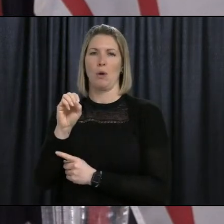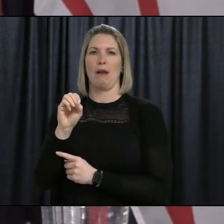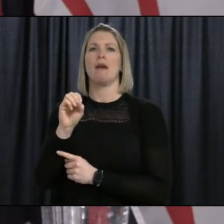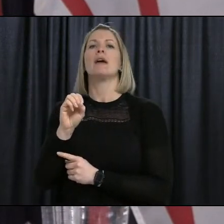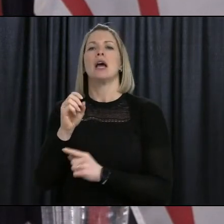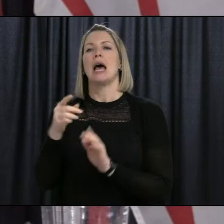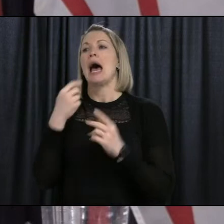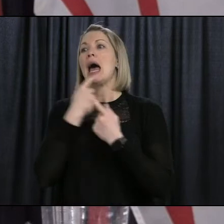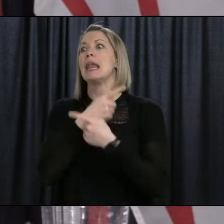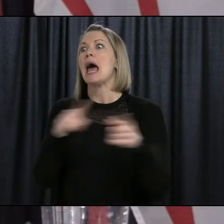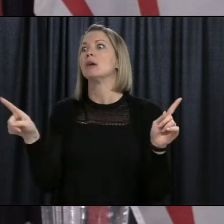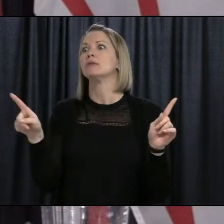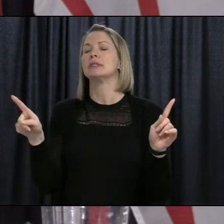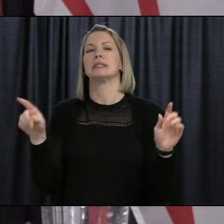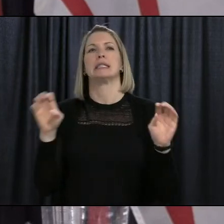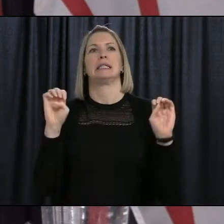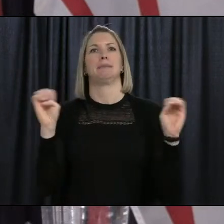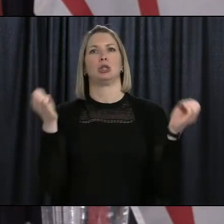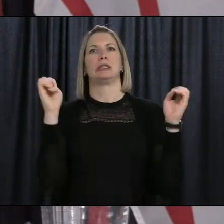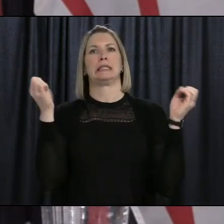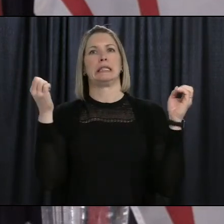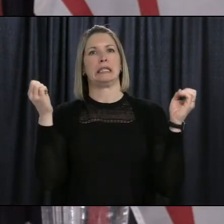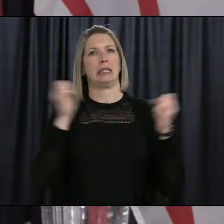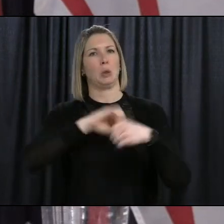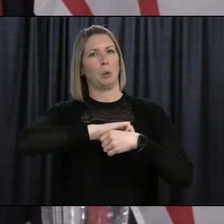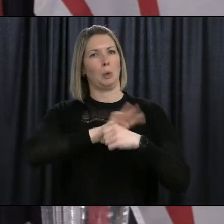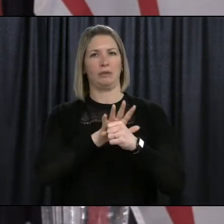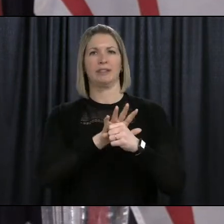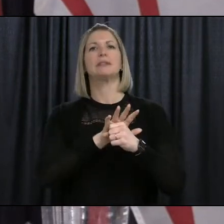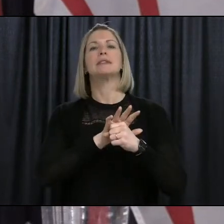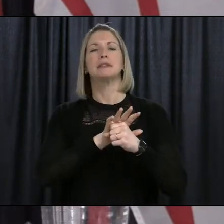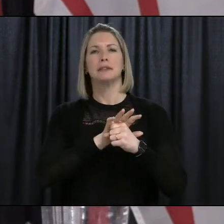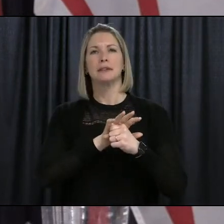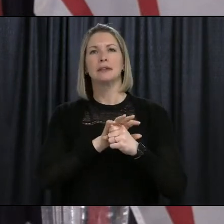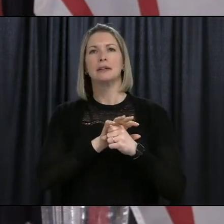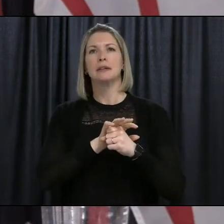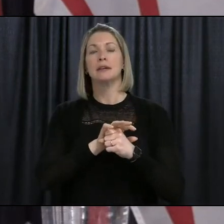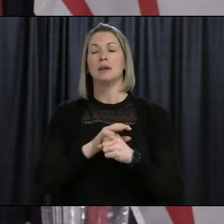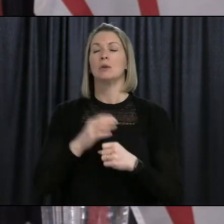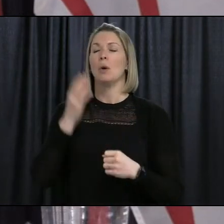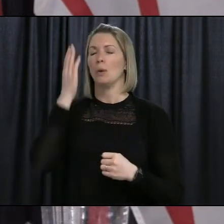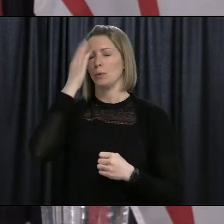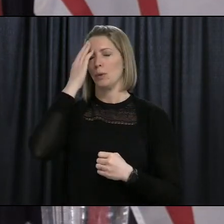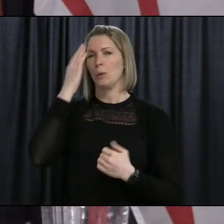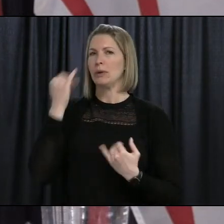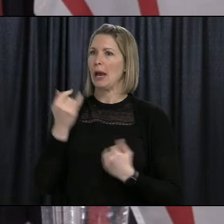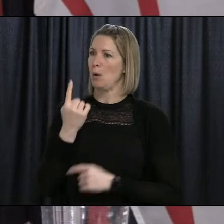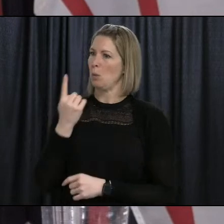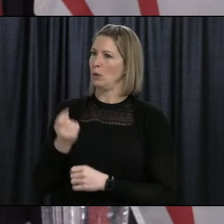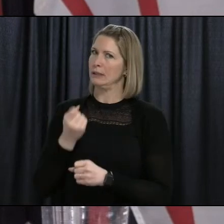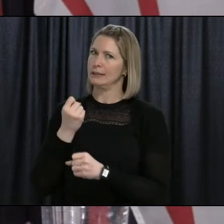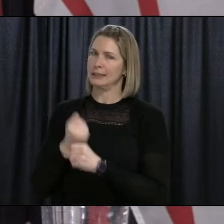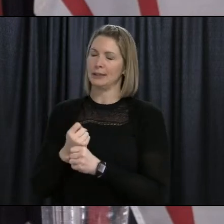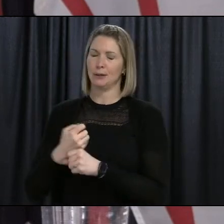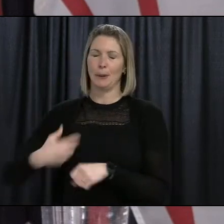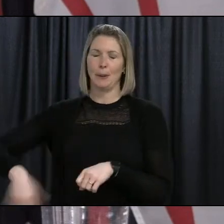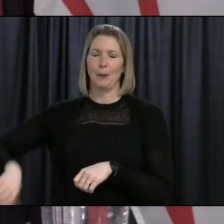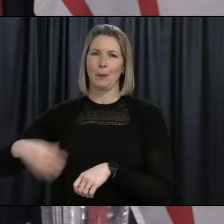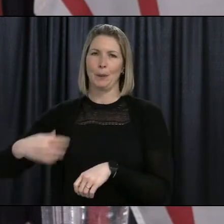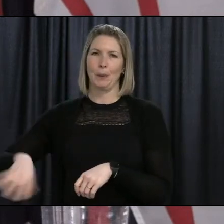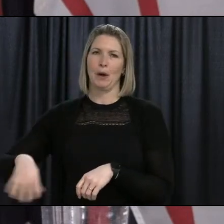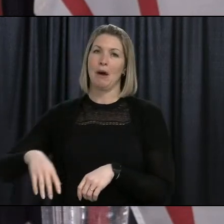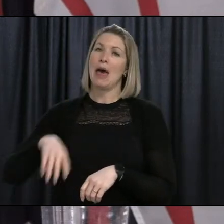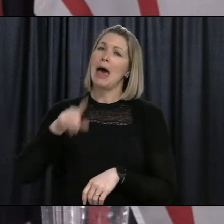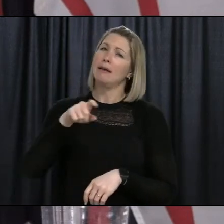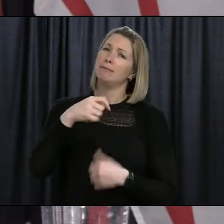while we deal with the magnitude of this virus and its impacts, we must constantly remind ourselves of the positives. And this